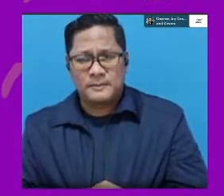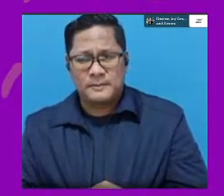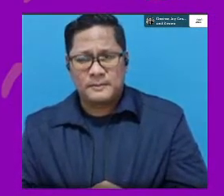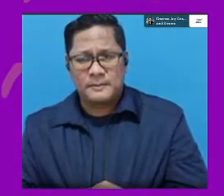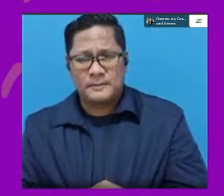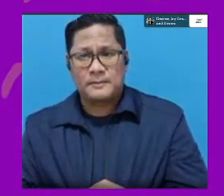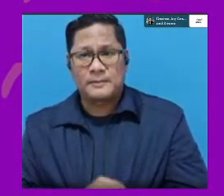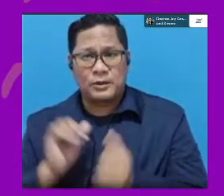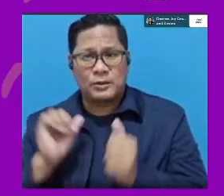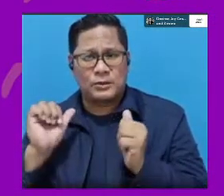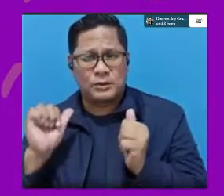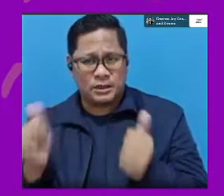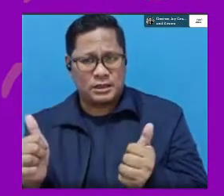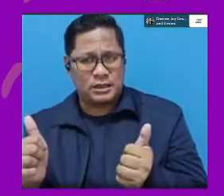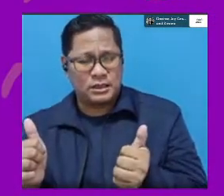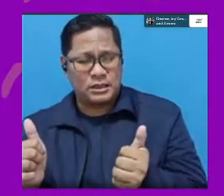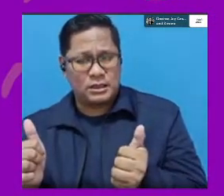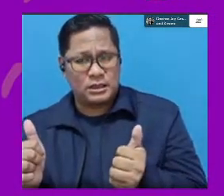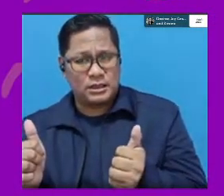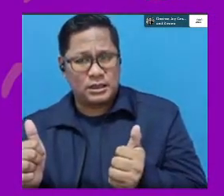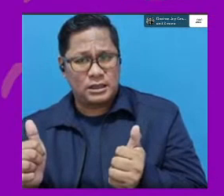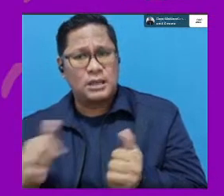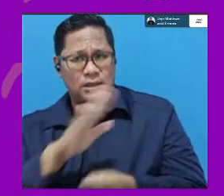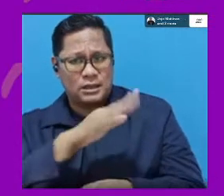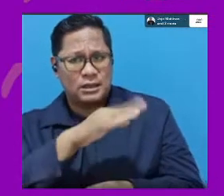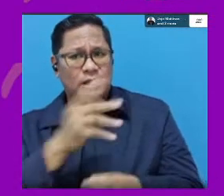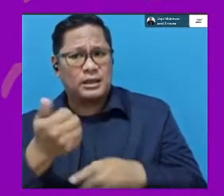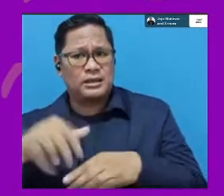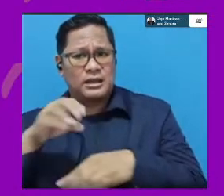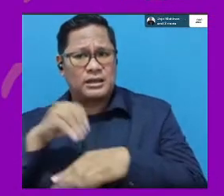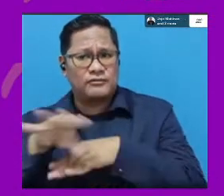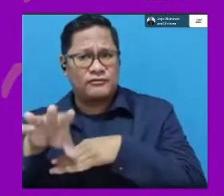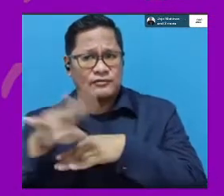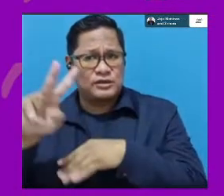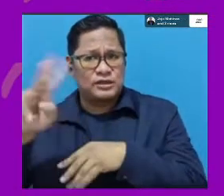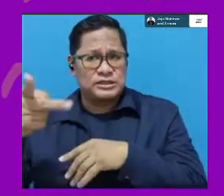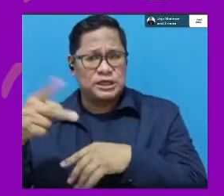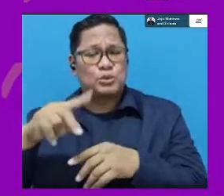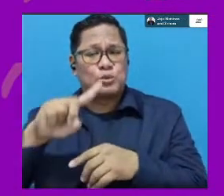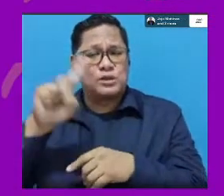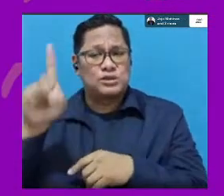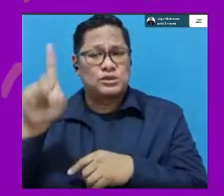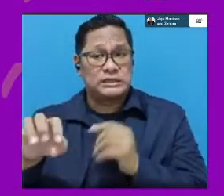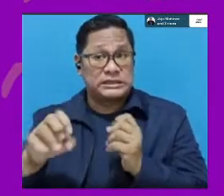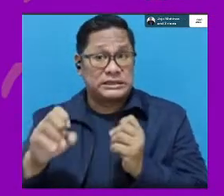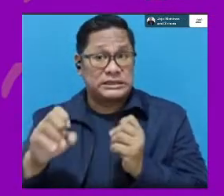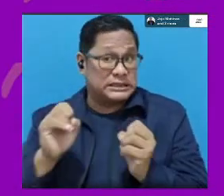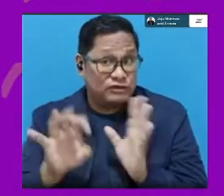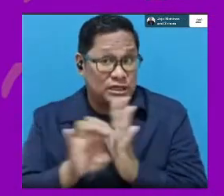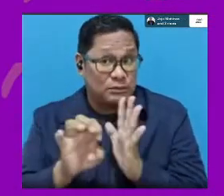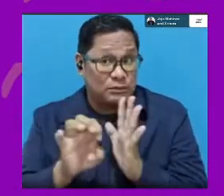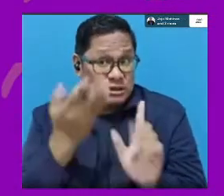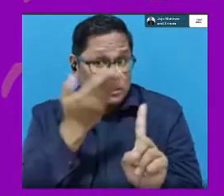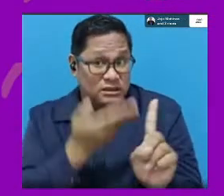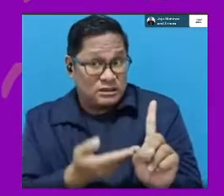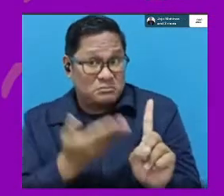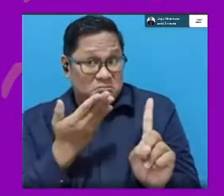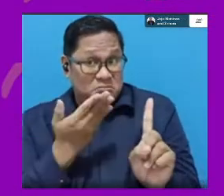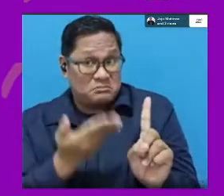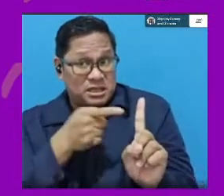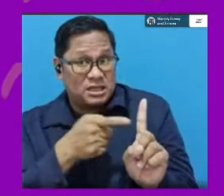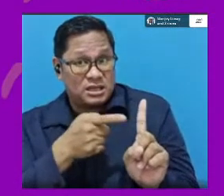Okay po. Any advice po for that second question of if someone may be one of